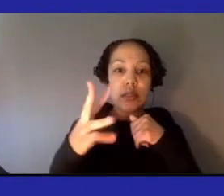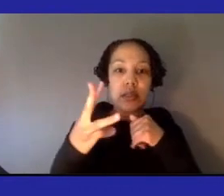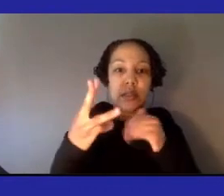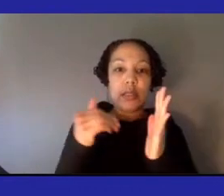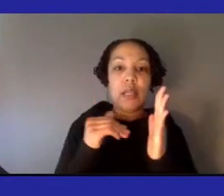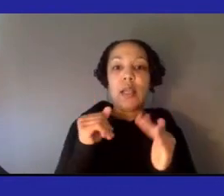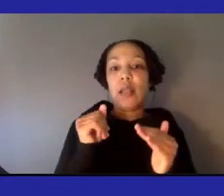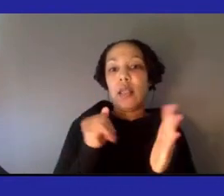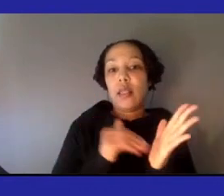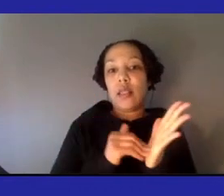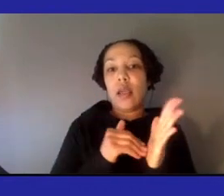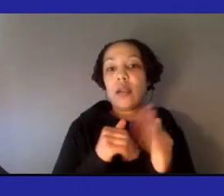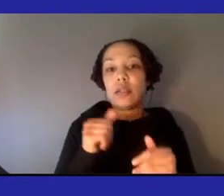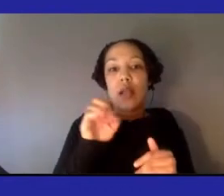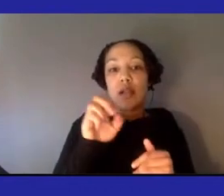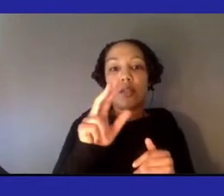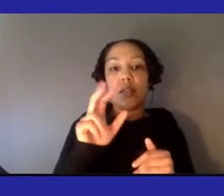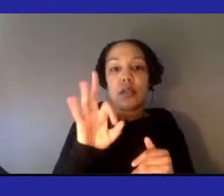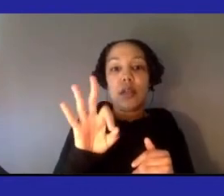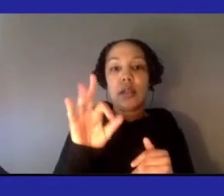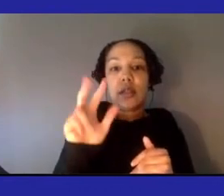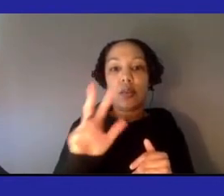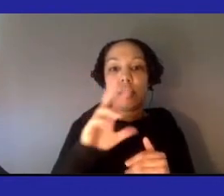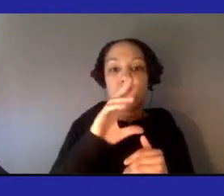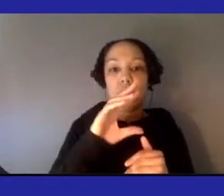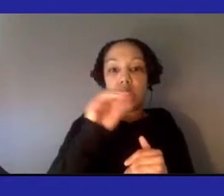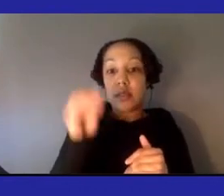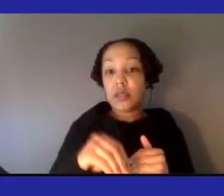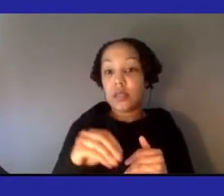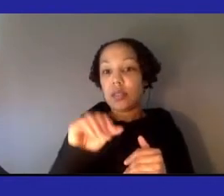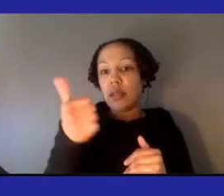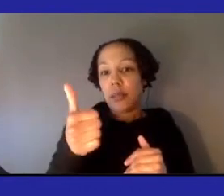$14,816,993 with a 10% contingency of